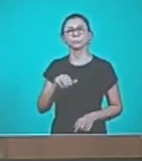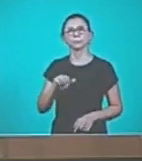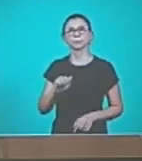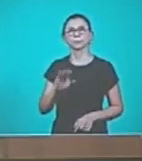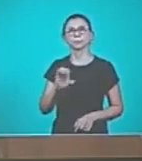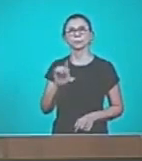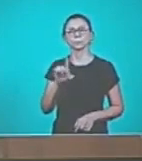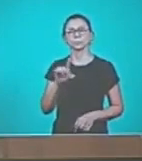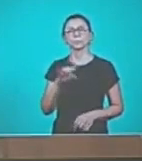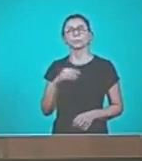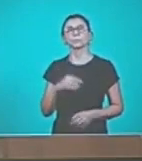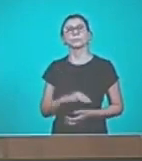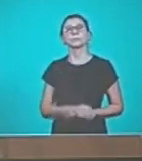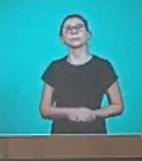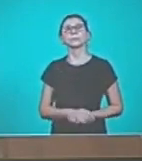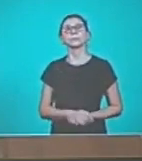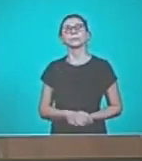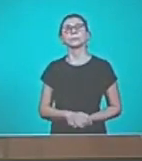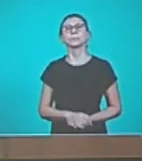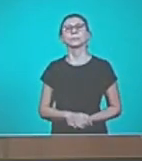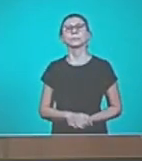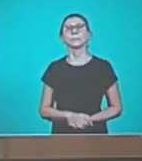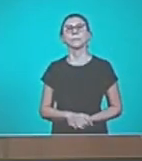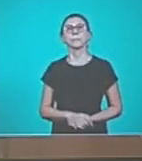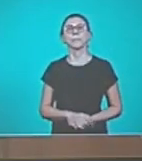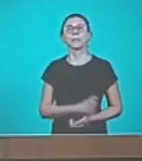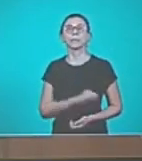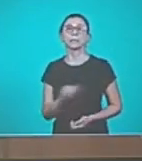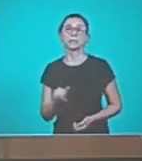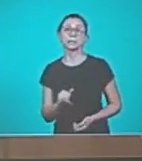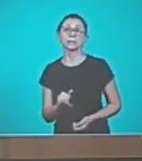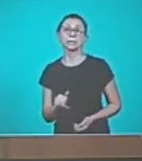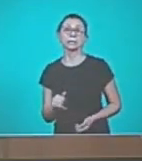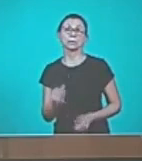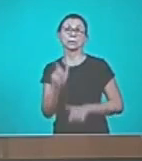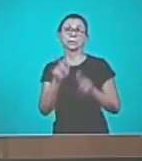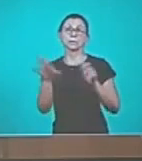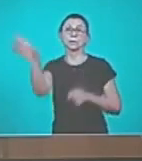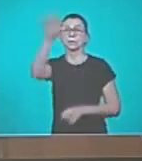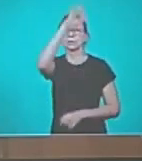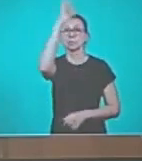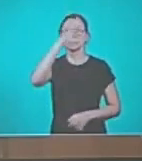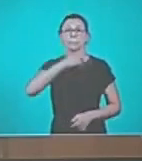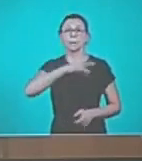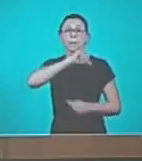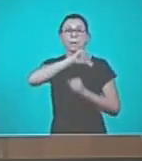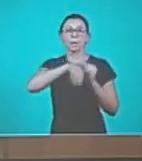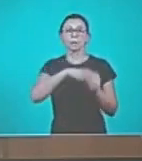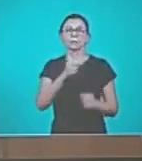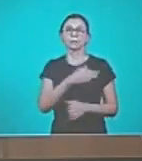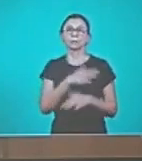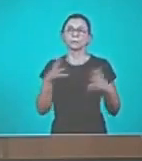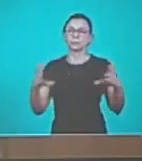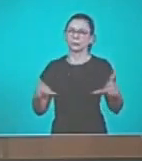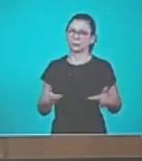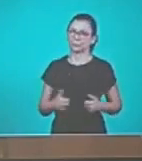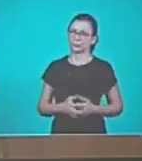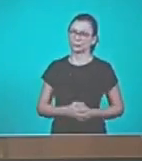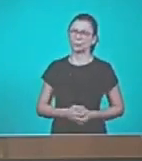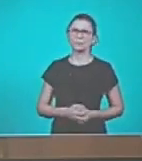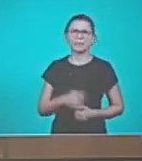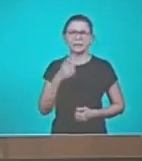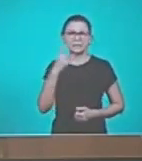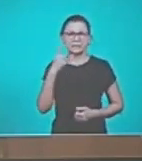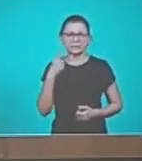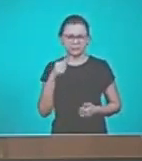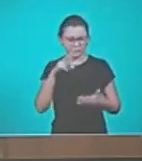He is speaking about the renewal of the church that are baptized with the Holy Spirit. My brother, is there anything better than that?